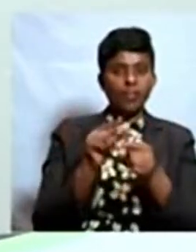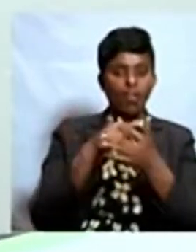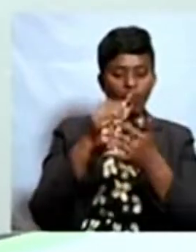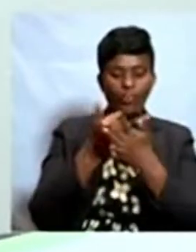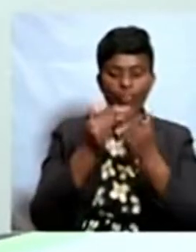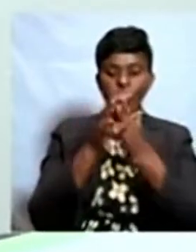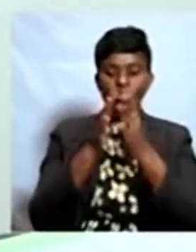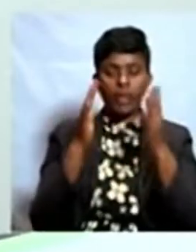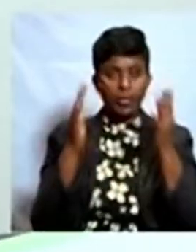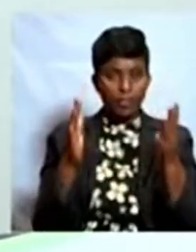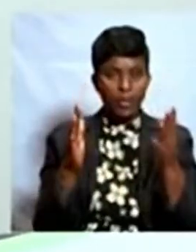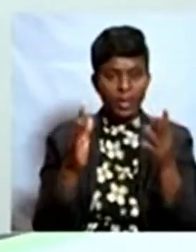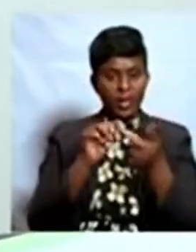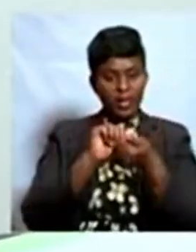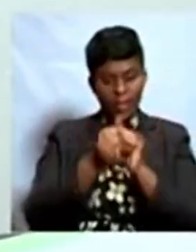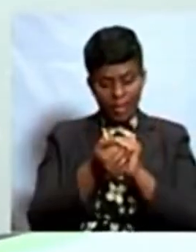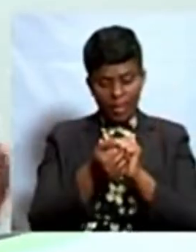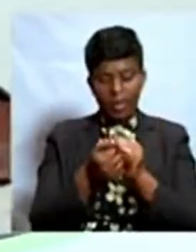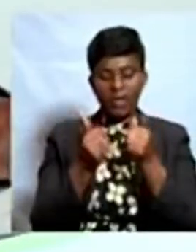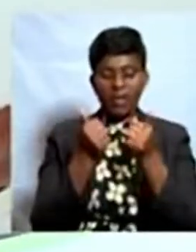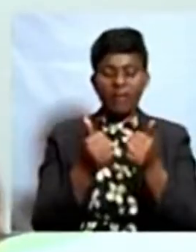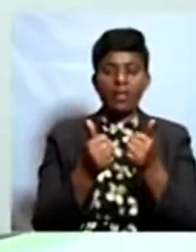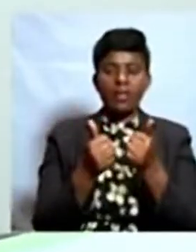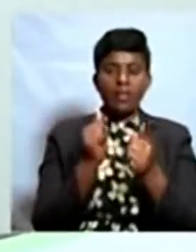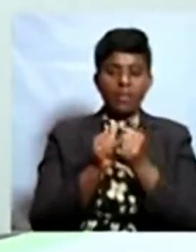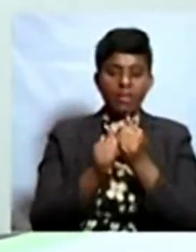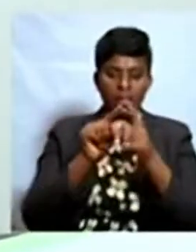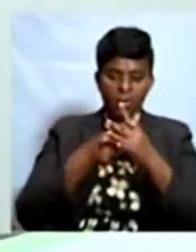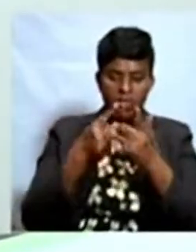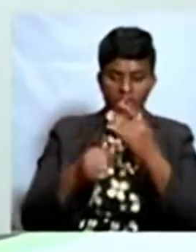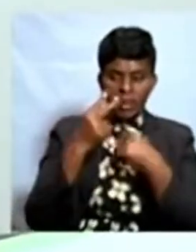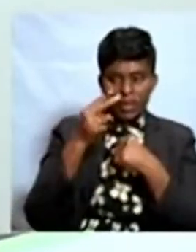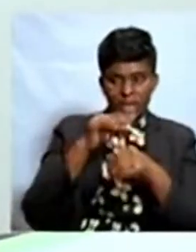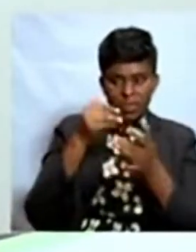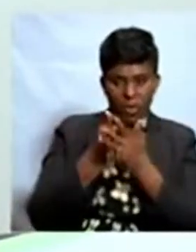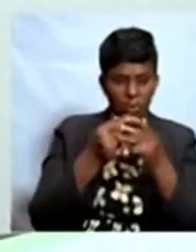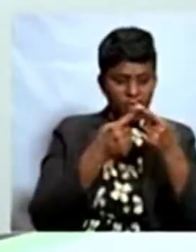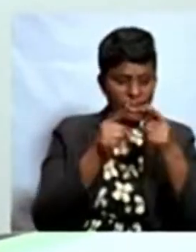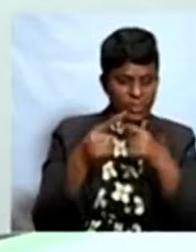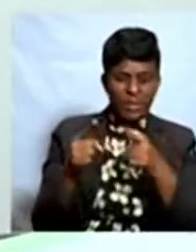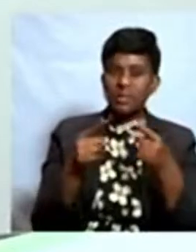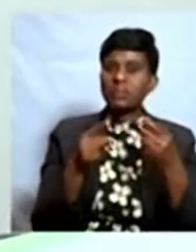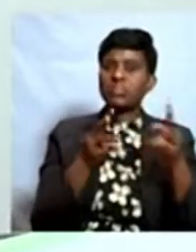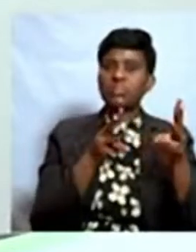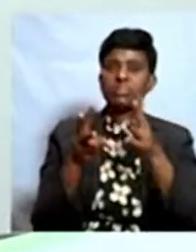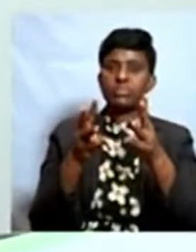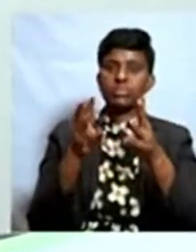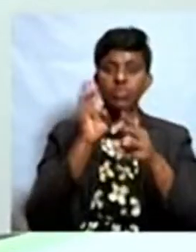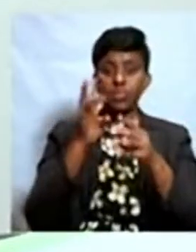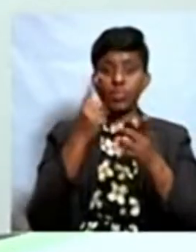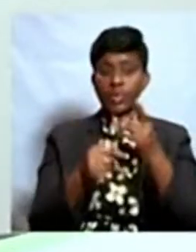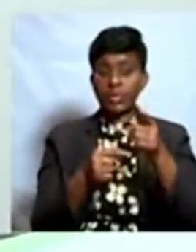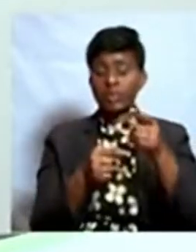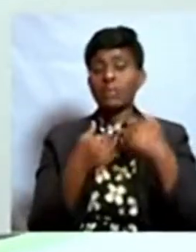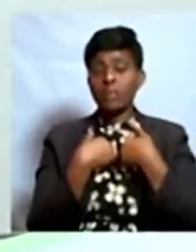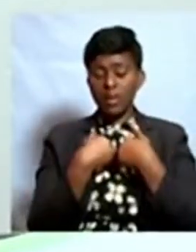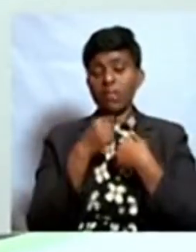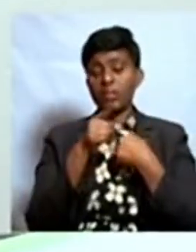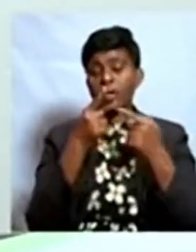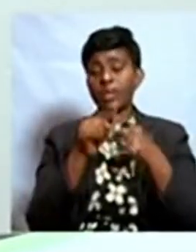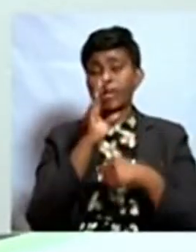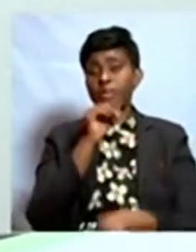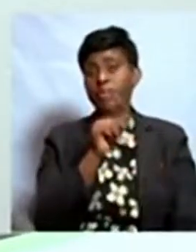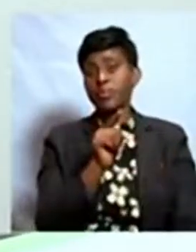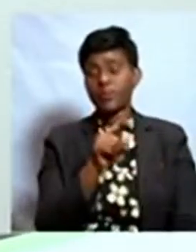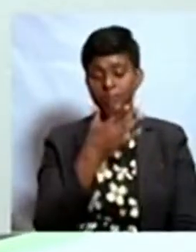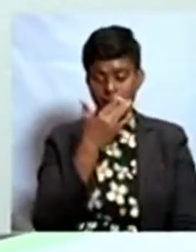broader amendment now that begins to look at all the various aspects will actually be undertaken.